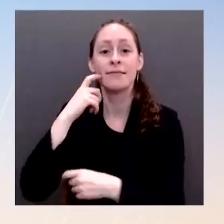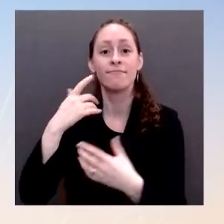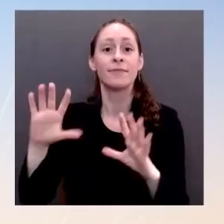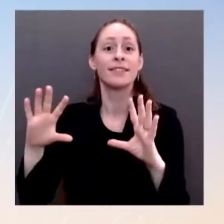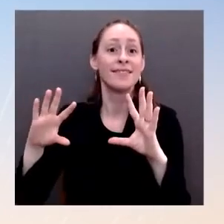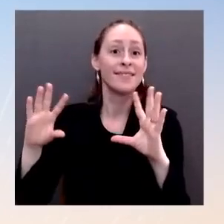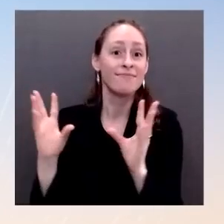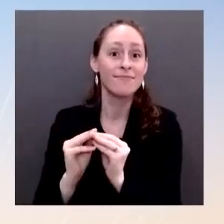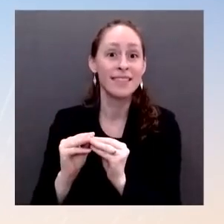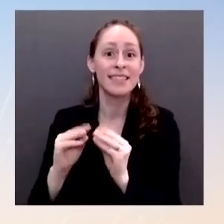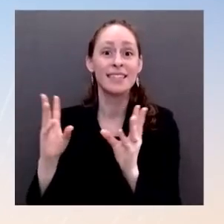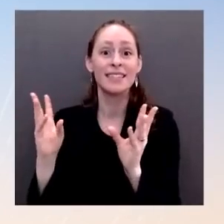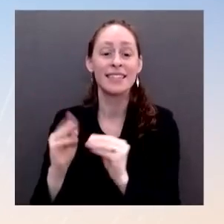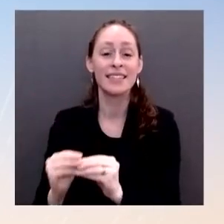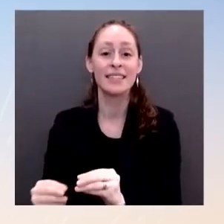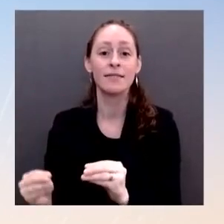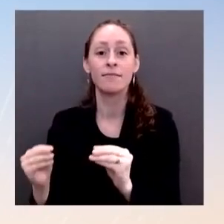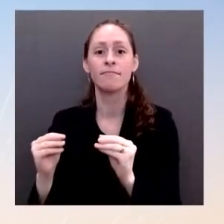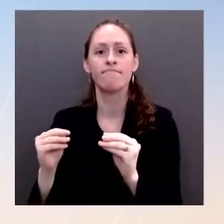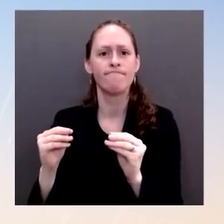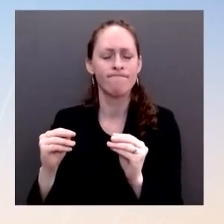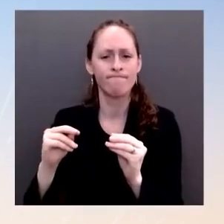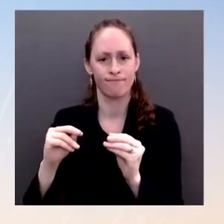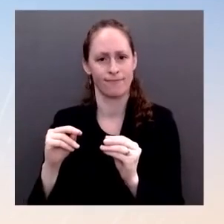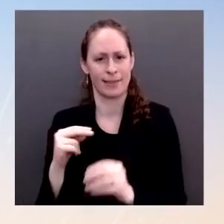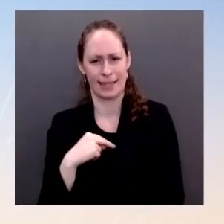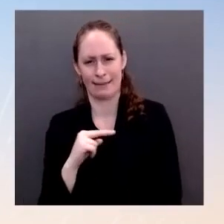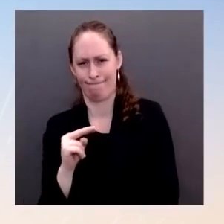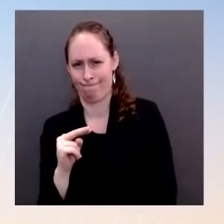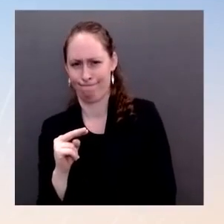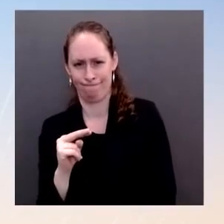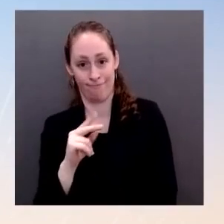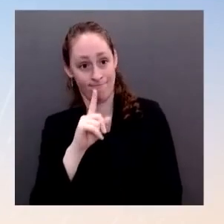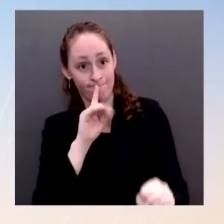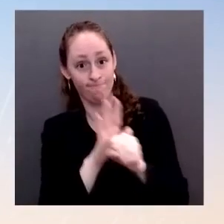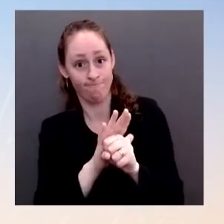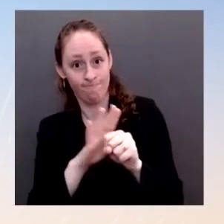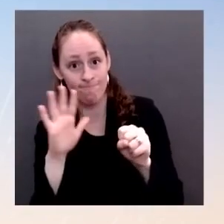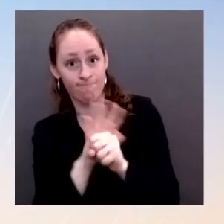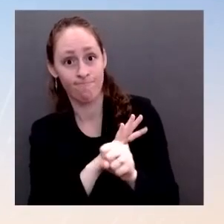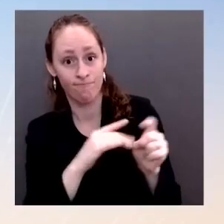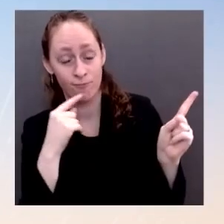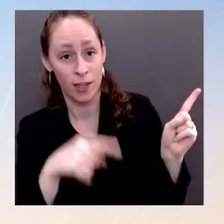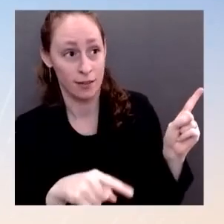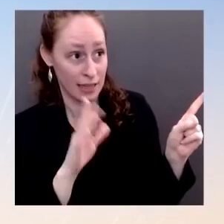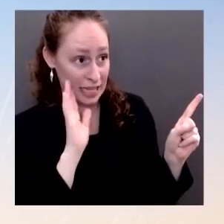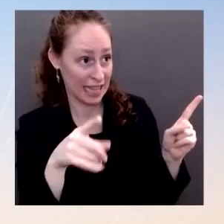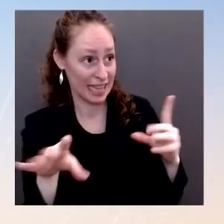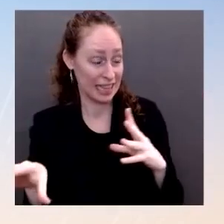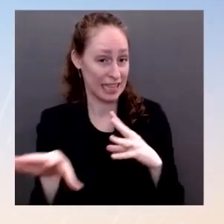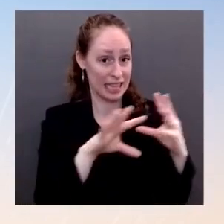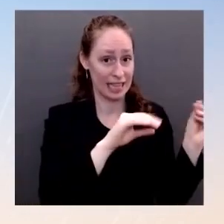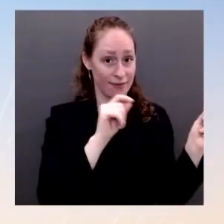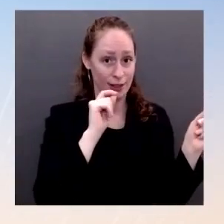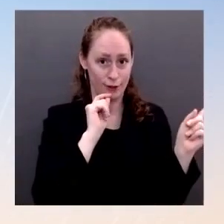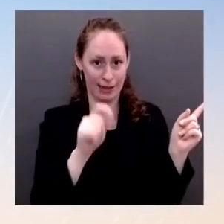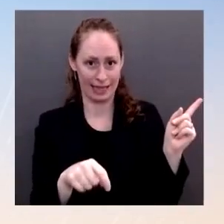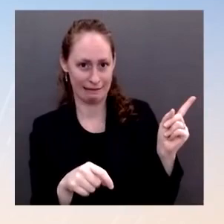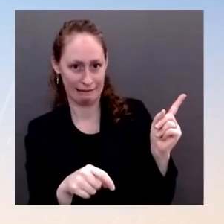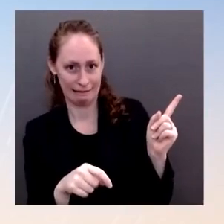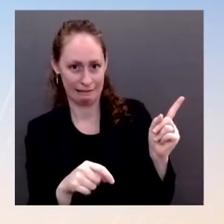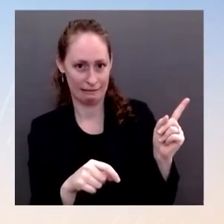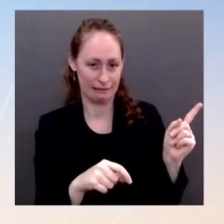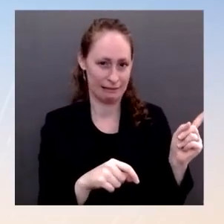invade Ukraine. So is another summit necessary at the leader level? Do you anticipate that President Biden will be having